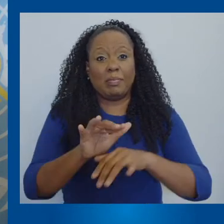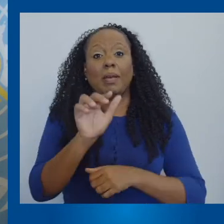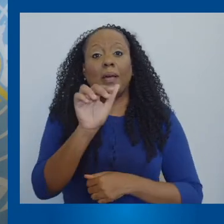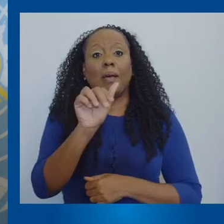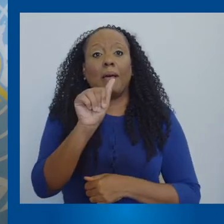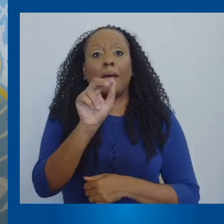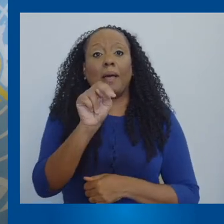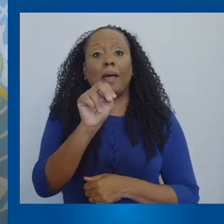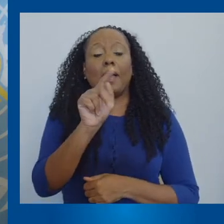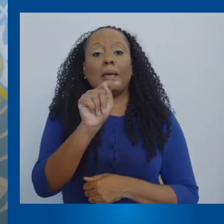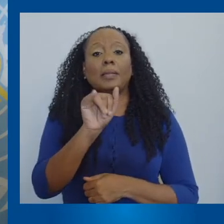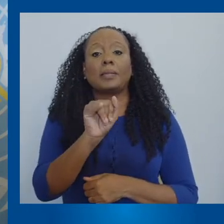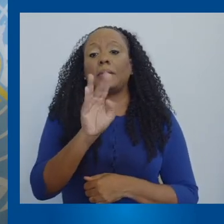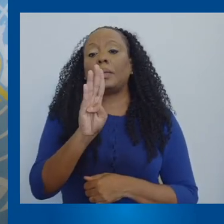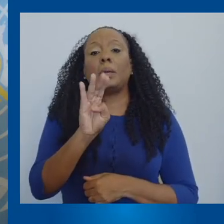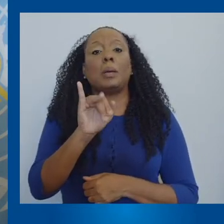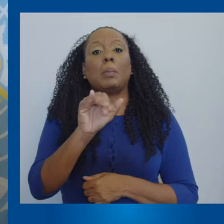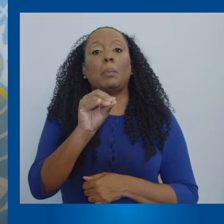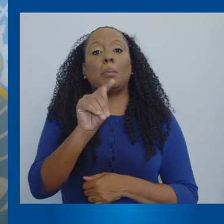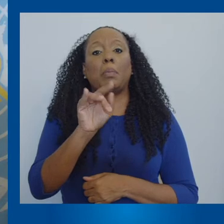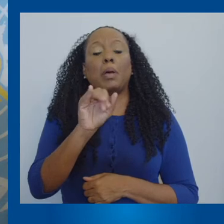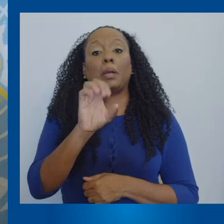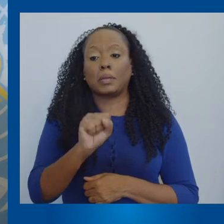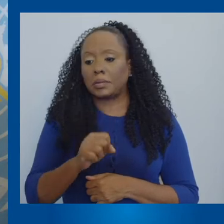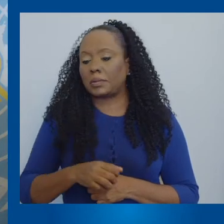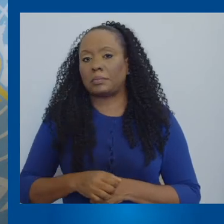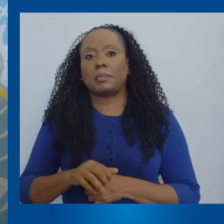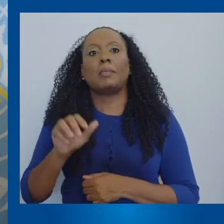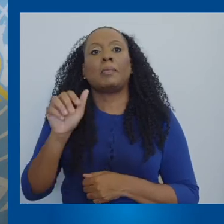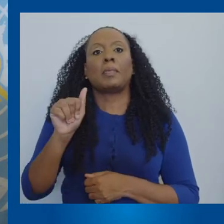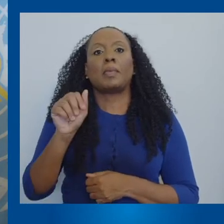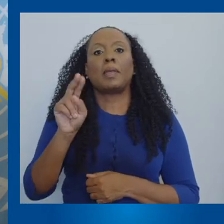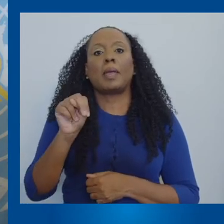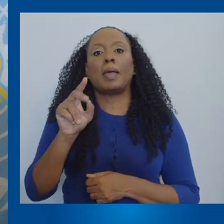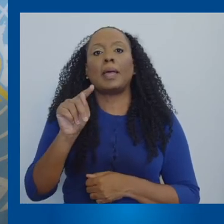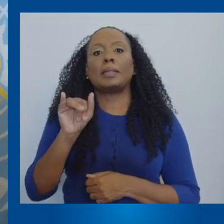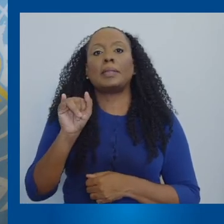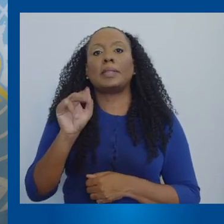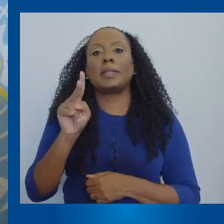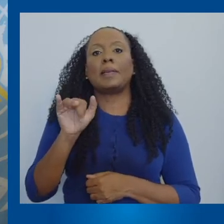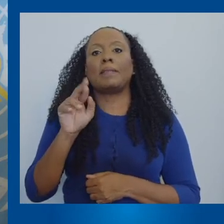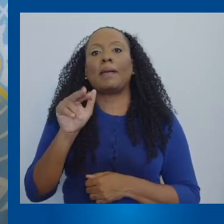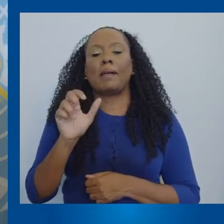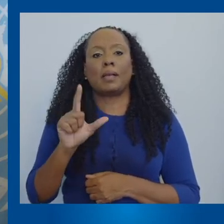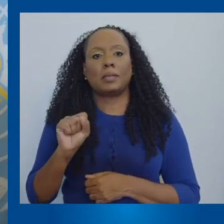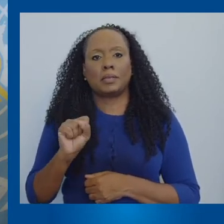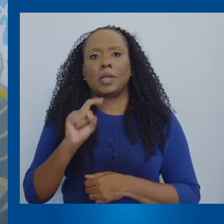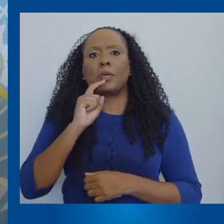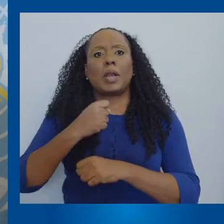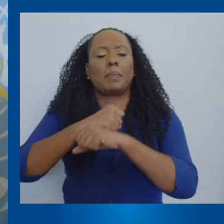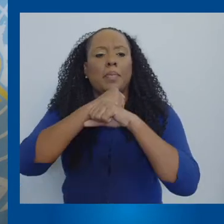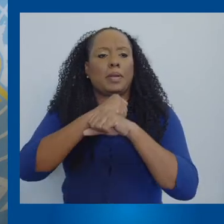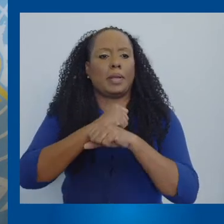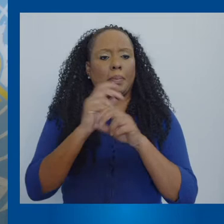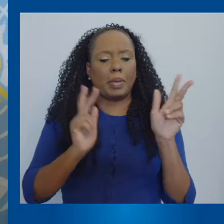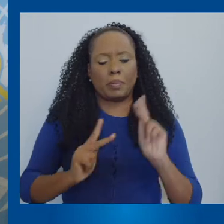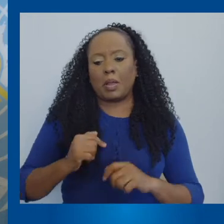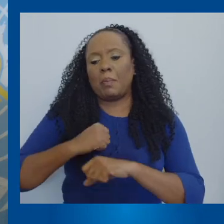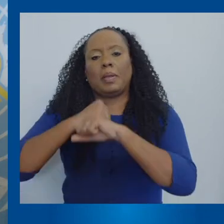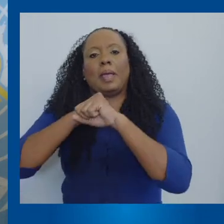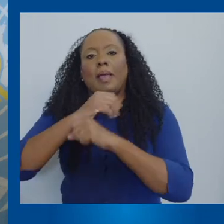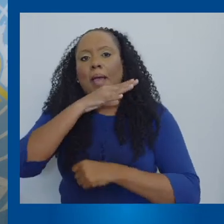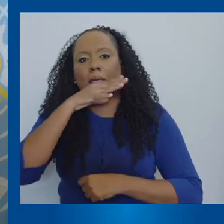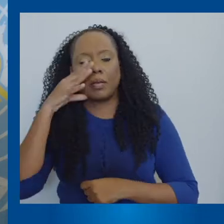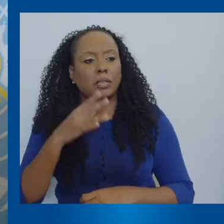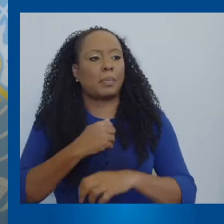antivirals, antifungals, antiparasites. They prevent and treat infections in humans, in our livestock, in our aquaculture, and